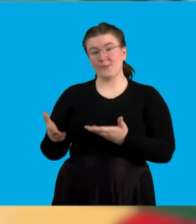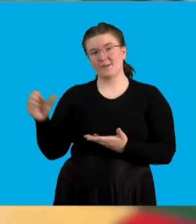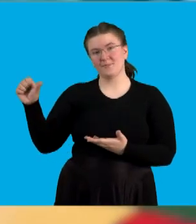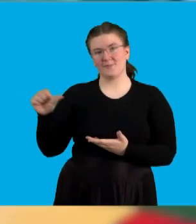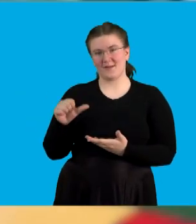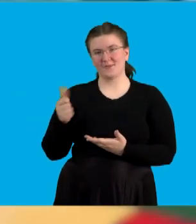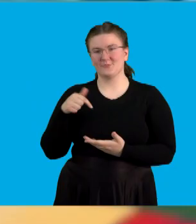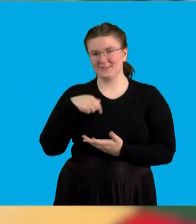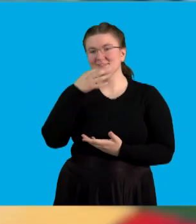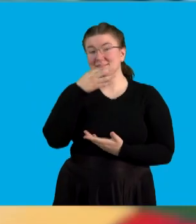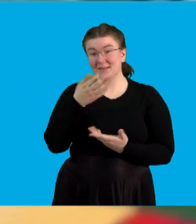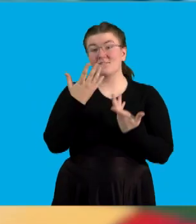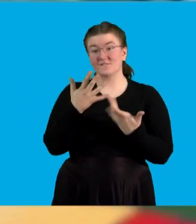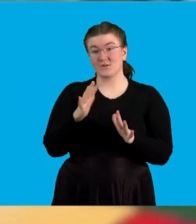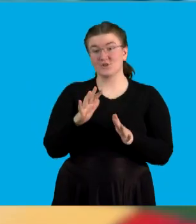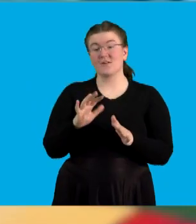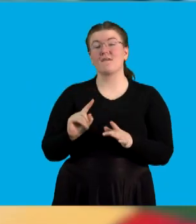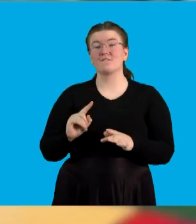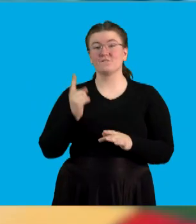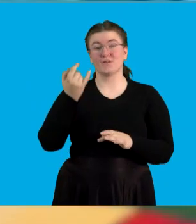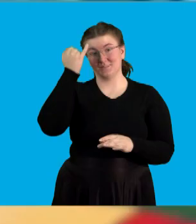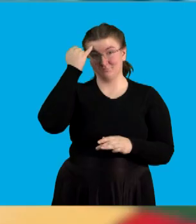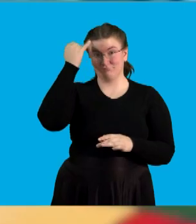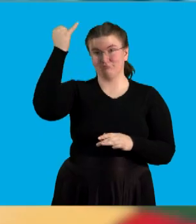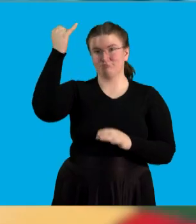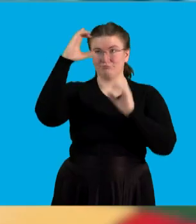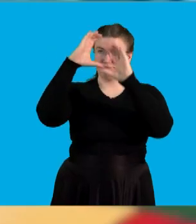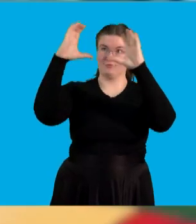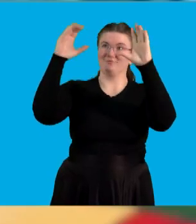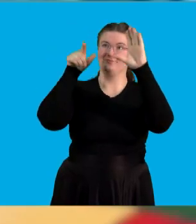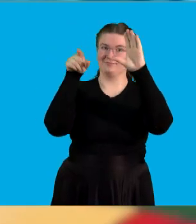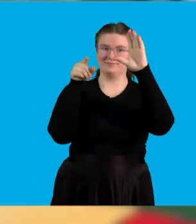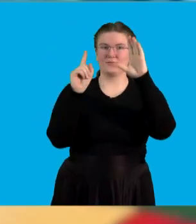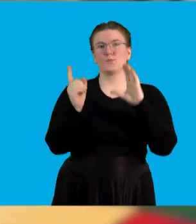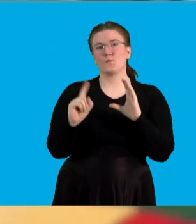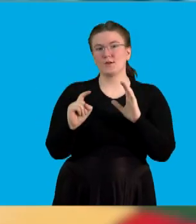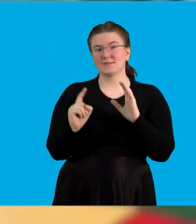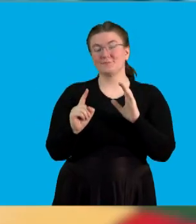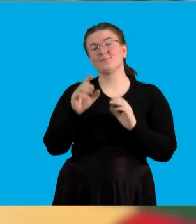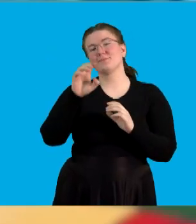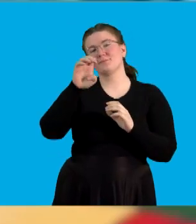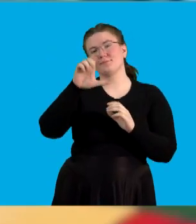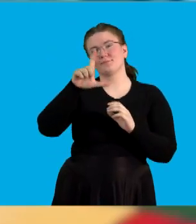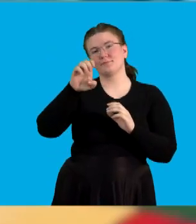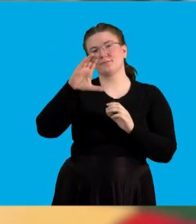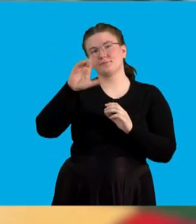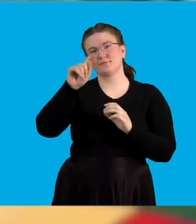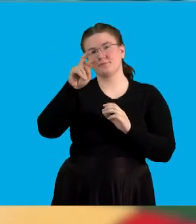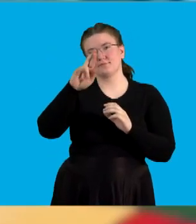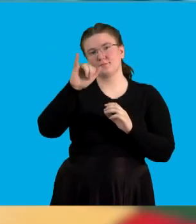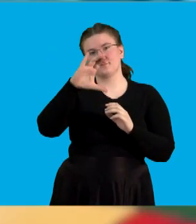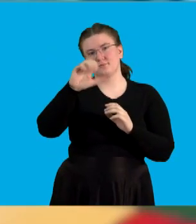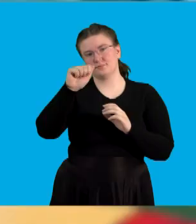Welcome back, learners. As we have said, we're going to look at our first concept, whereby now that is going to be the components of an electrical